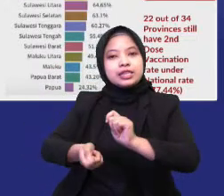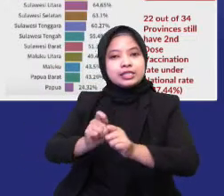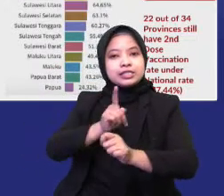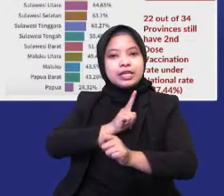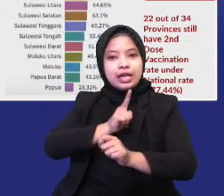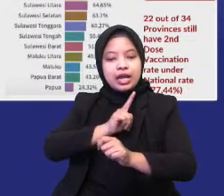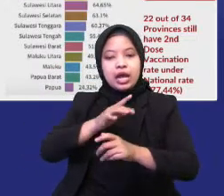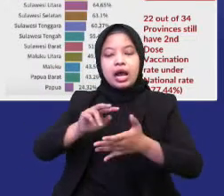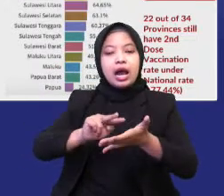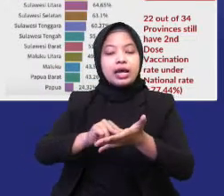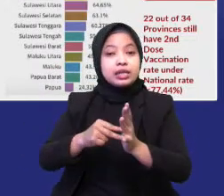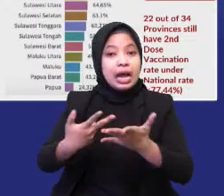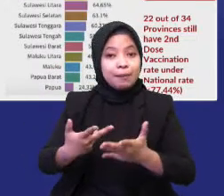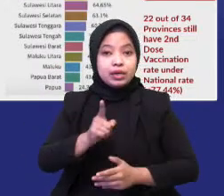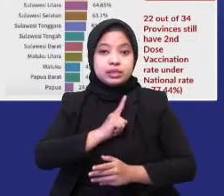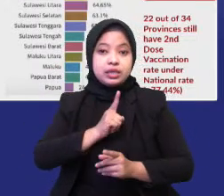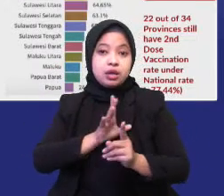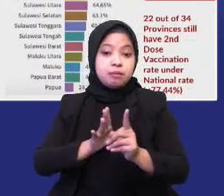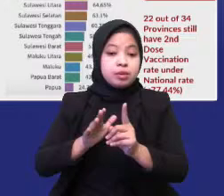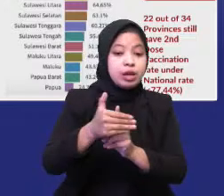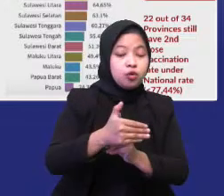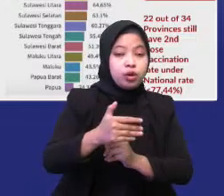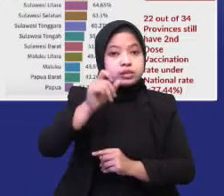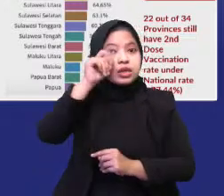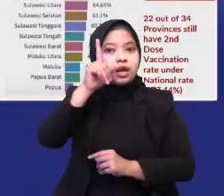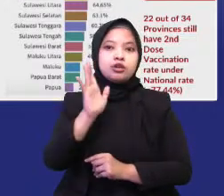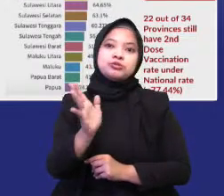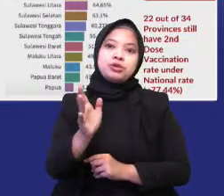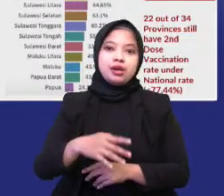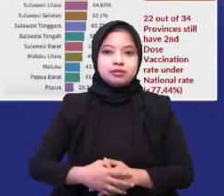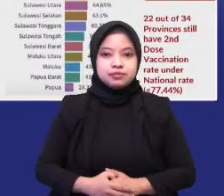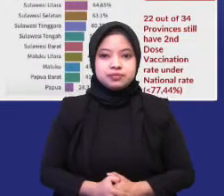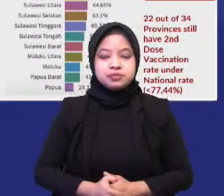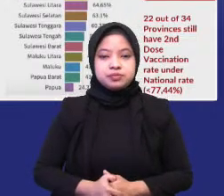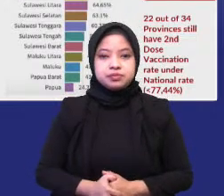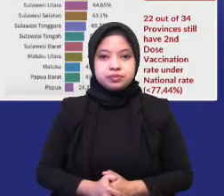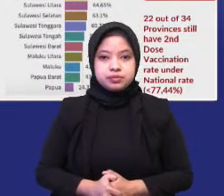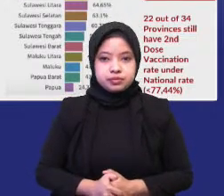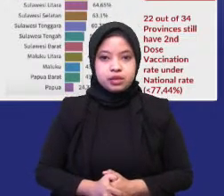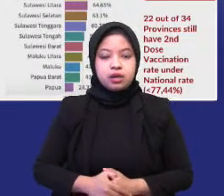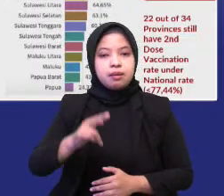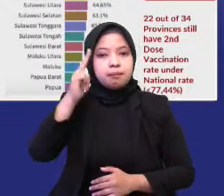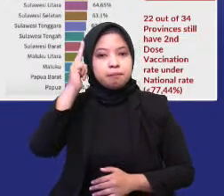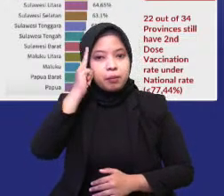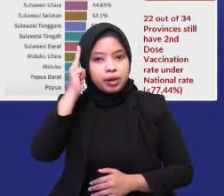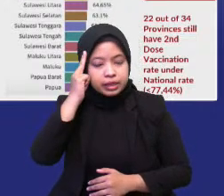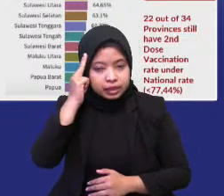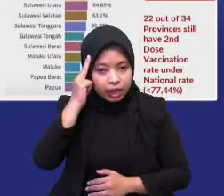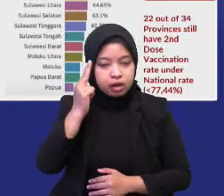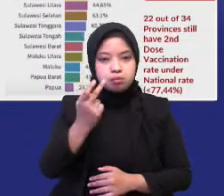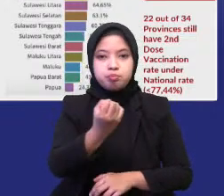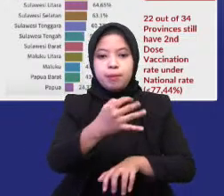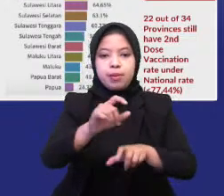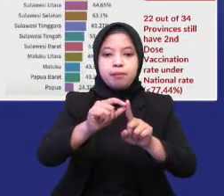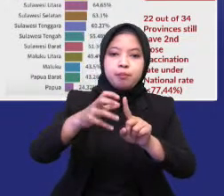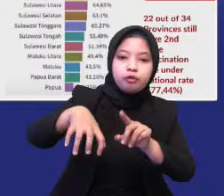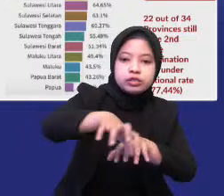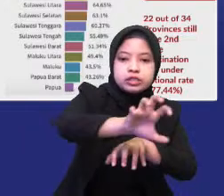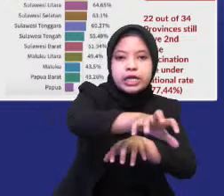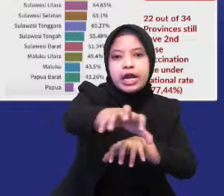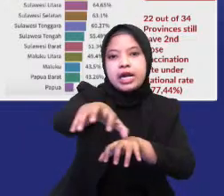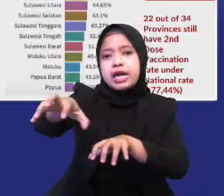of self-isolations if positive. And local governments in provinces that still need improvement in